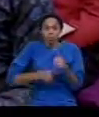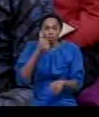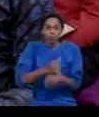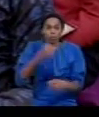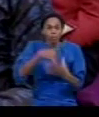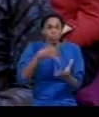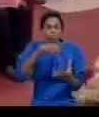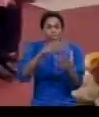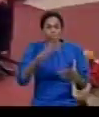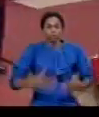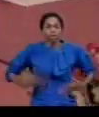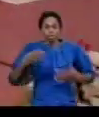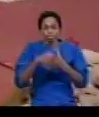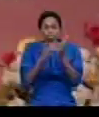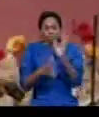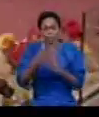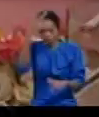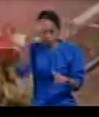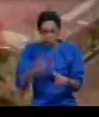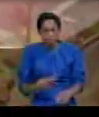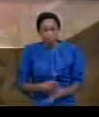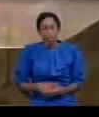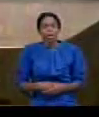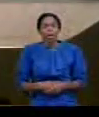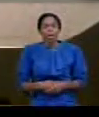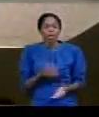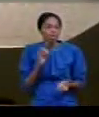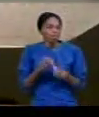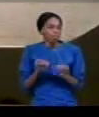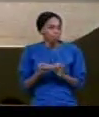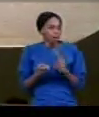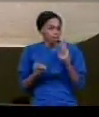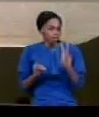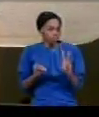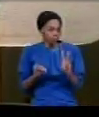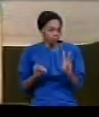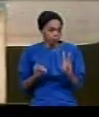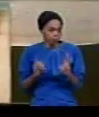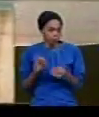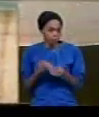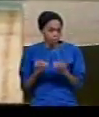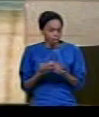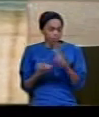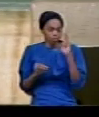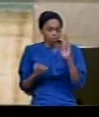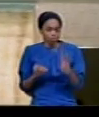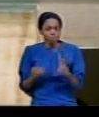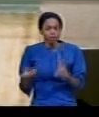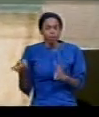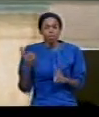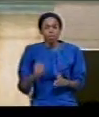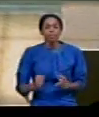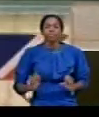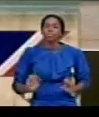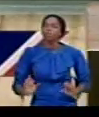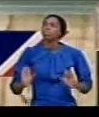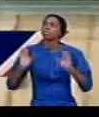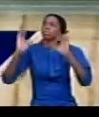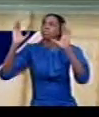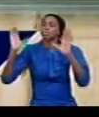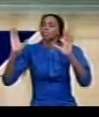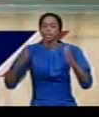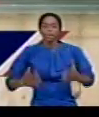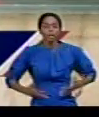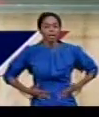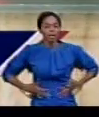your life in Jesus' name. Let's look at number two there. Number two, the consecrated lifestyle